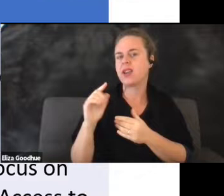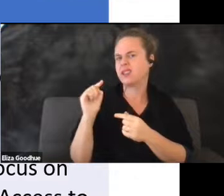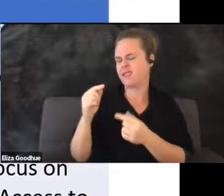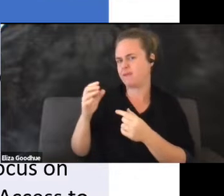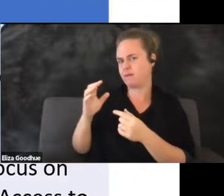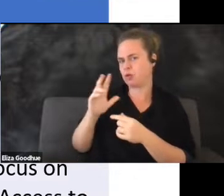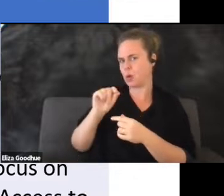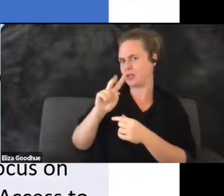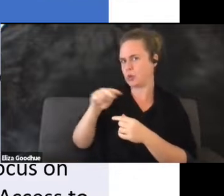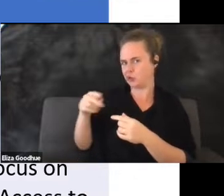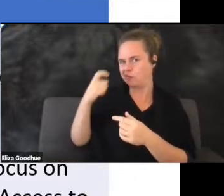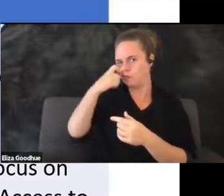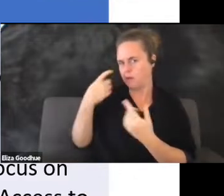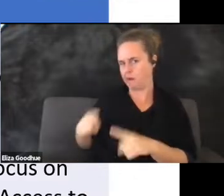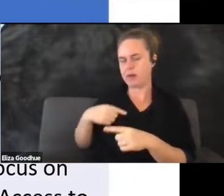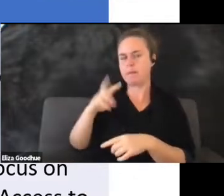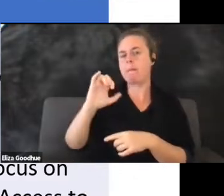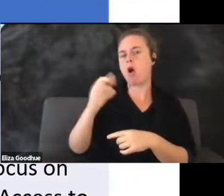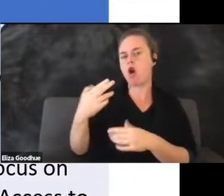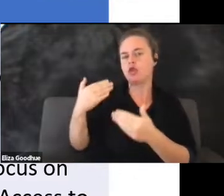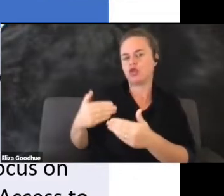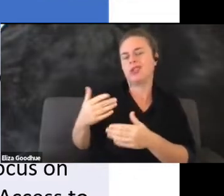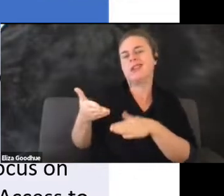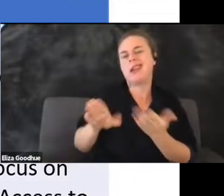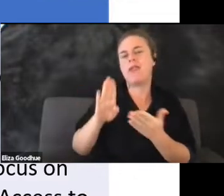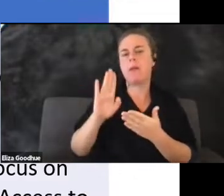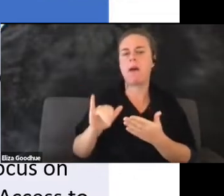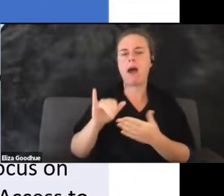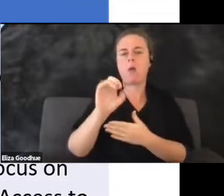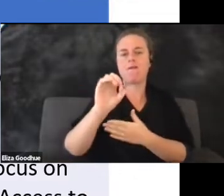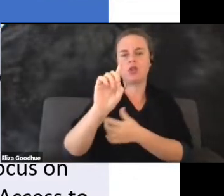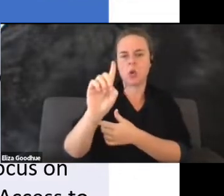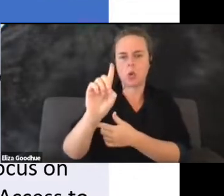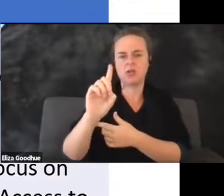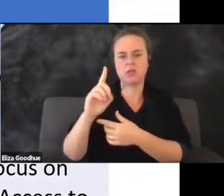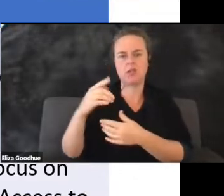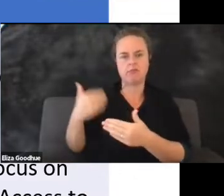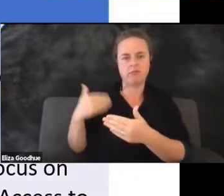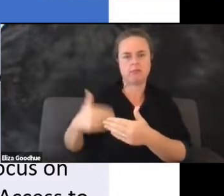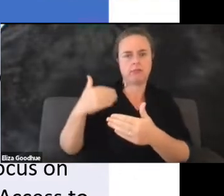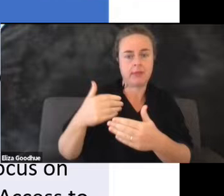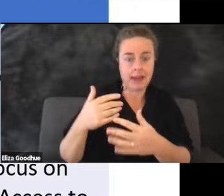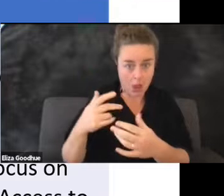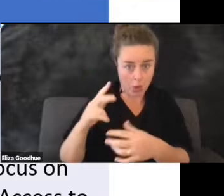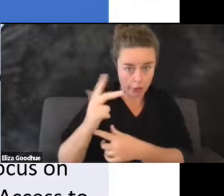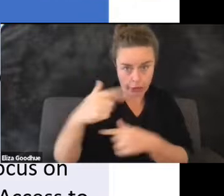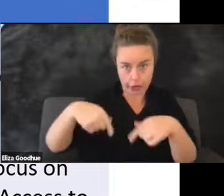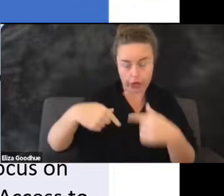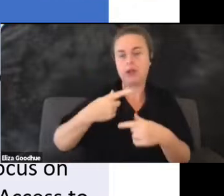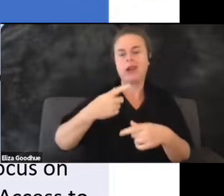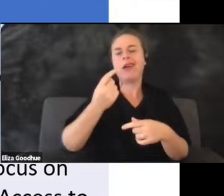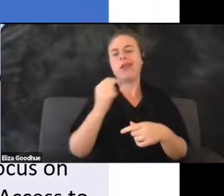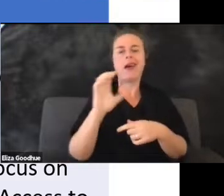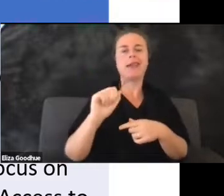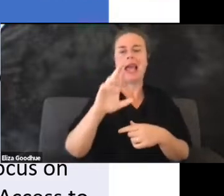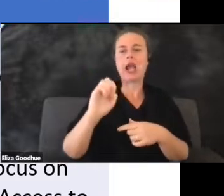Collaborative. March was focused on death by overdose. Today, we're going to be talking about the care in healthcare, the links